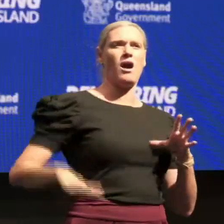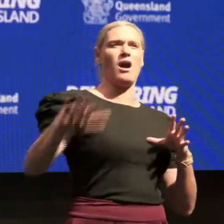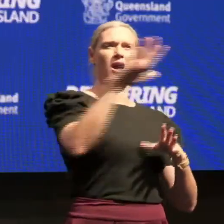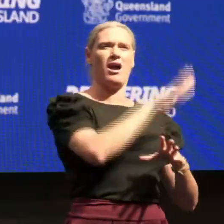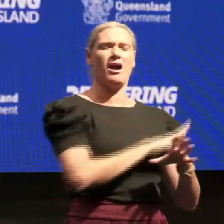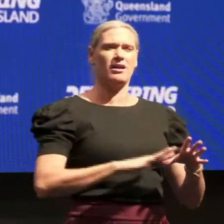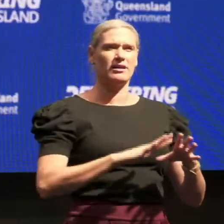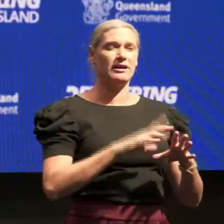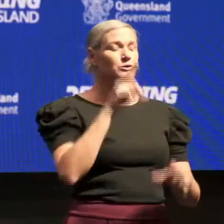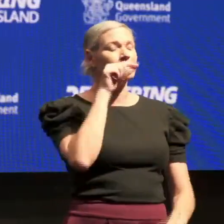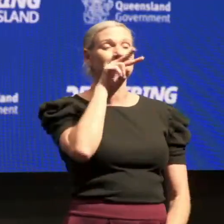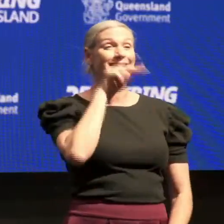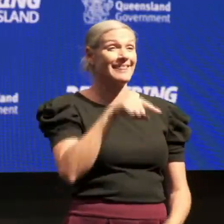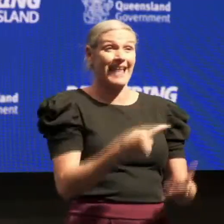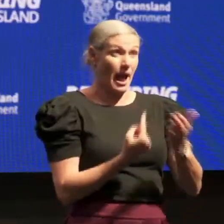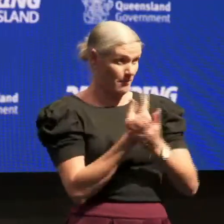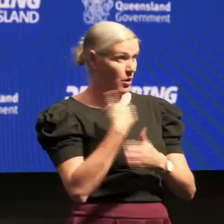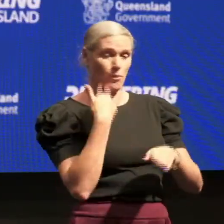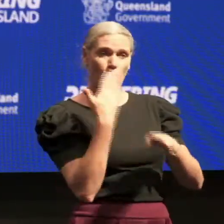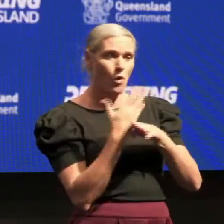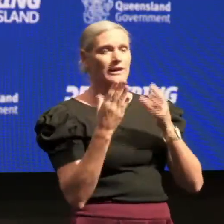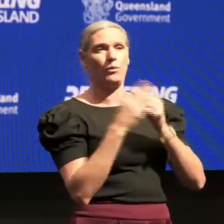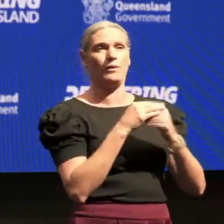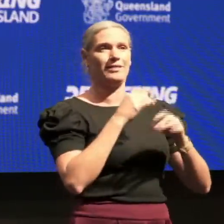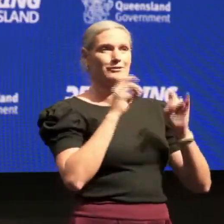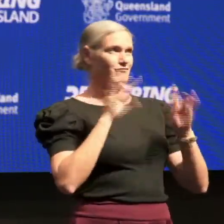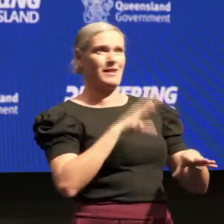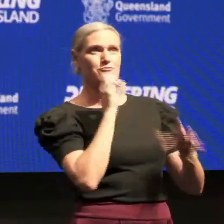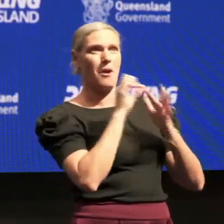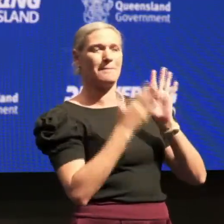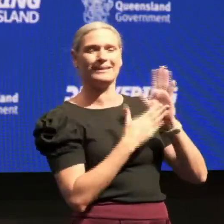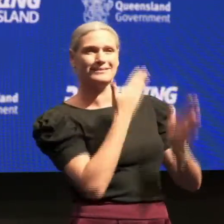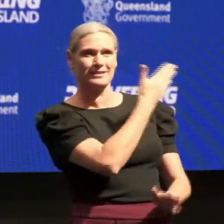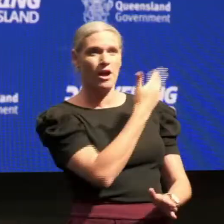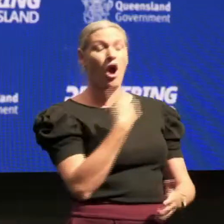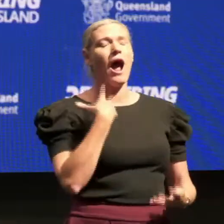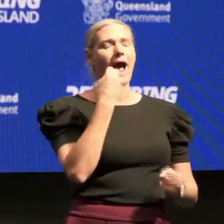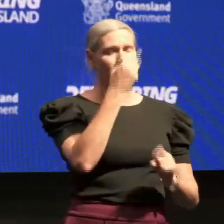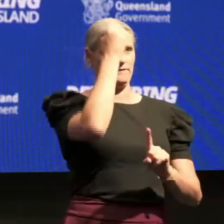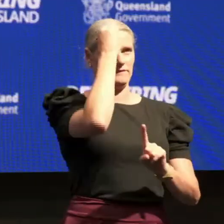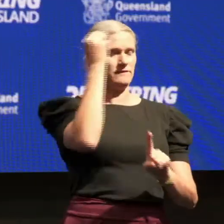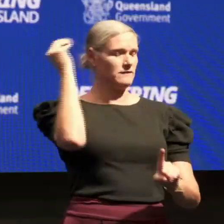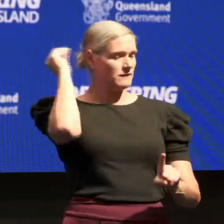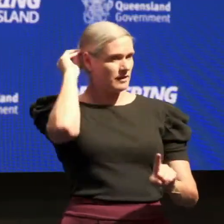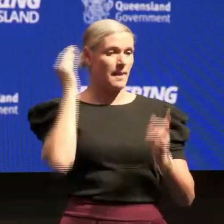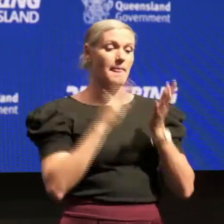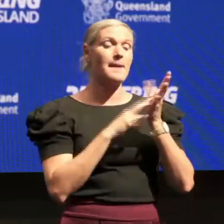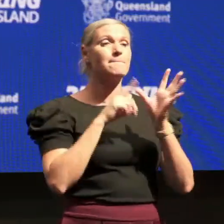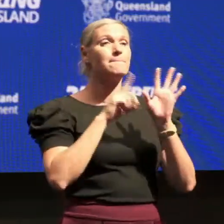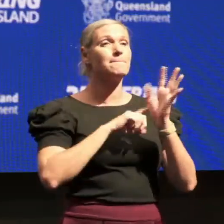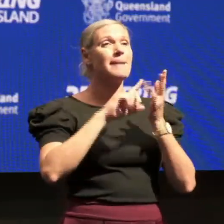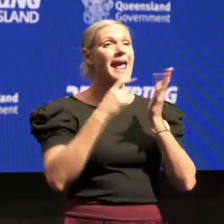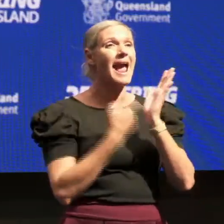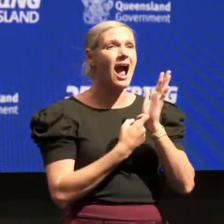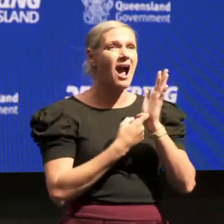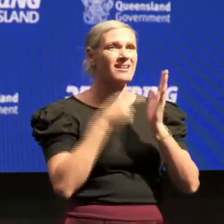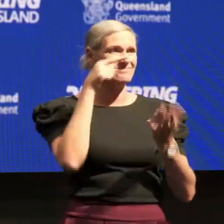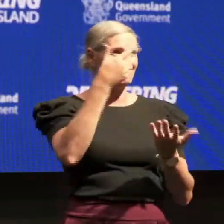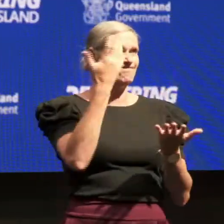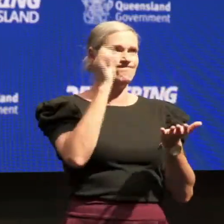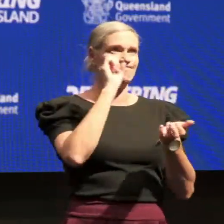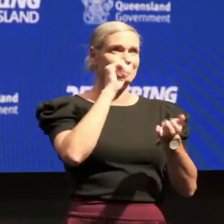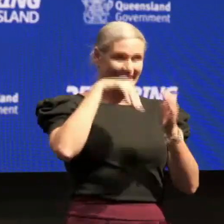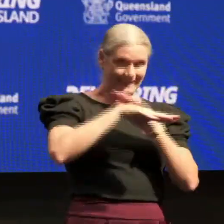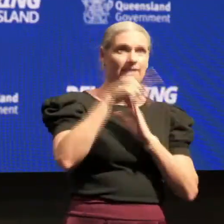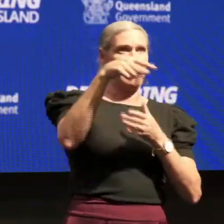and overwhelmingly that happens. I've made a conscious decision to have the mayors who are impacted sit in on that